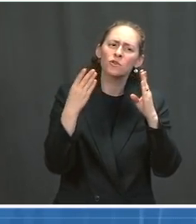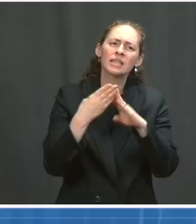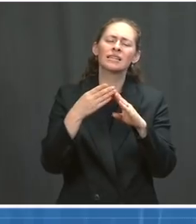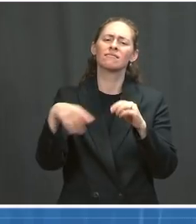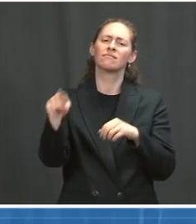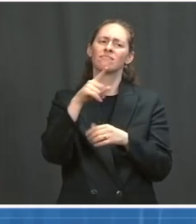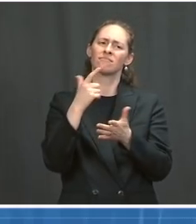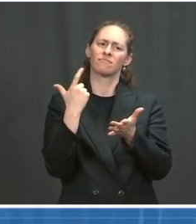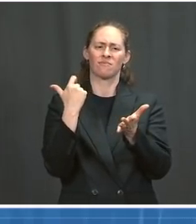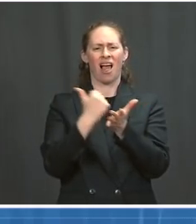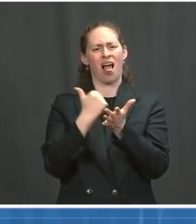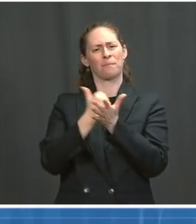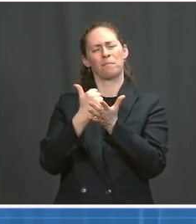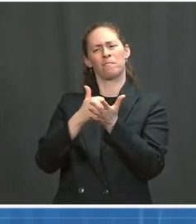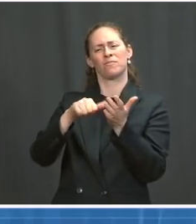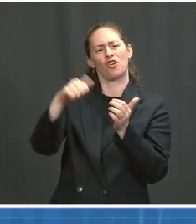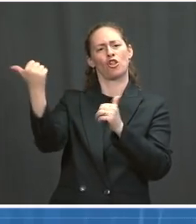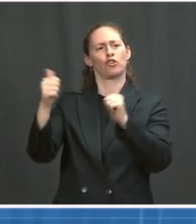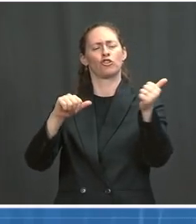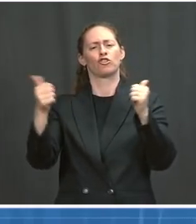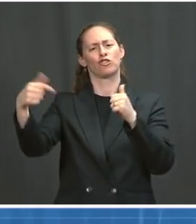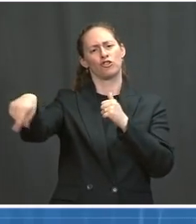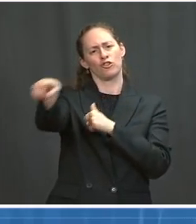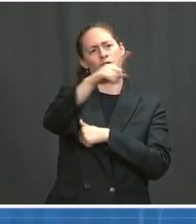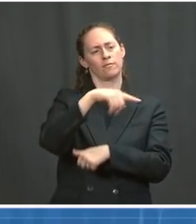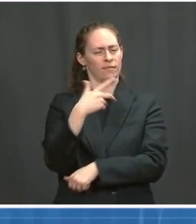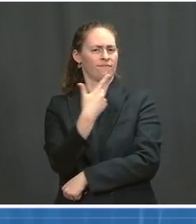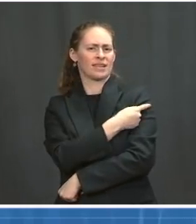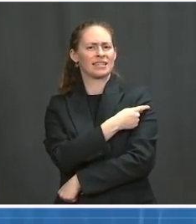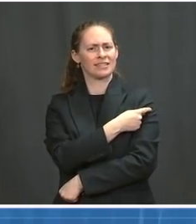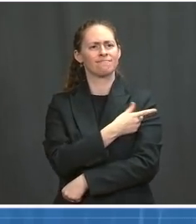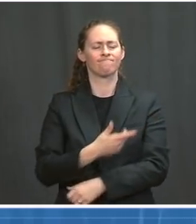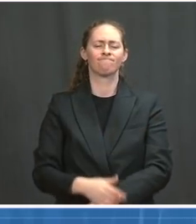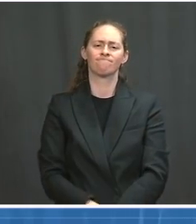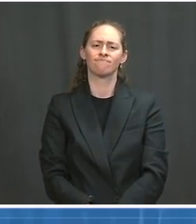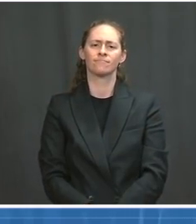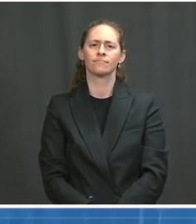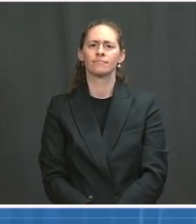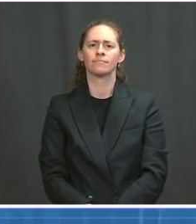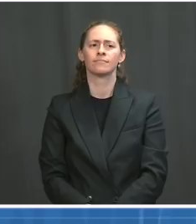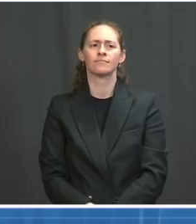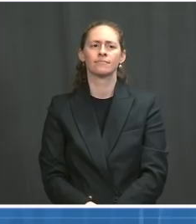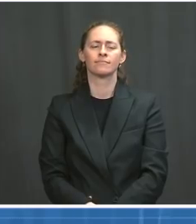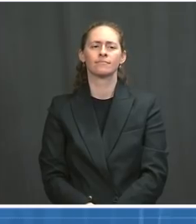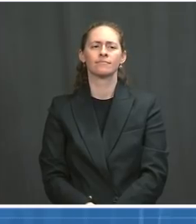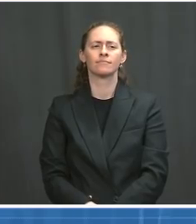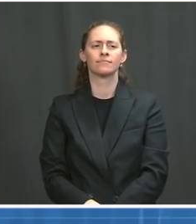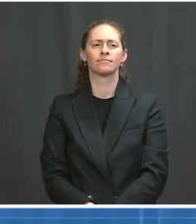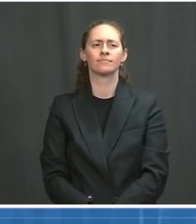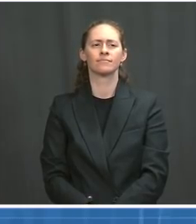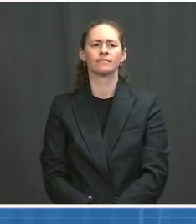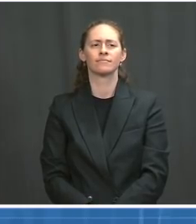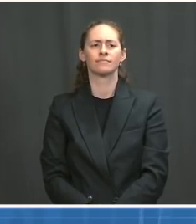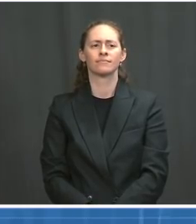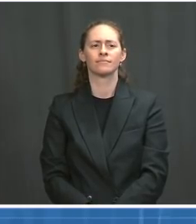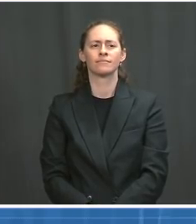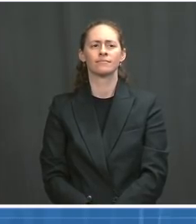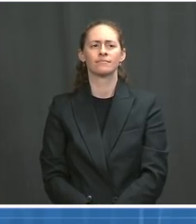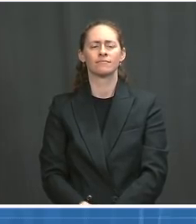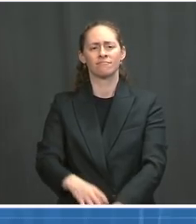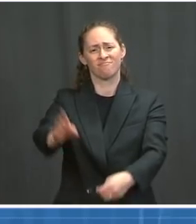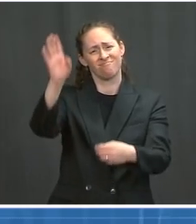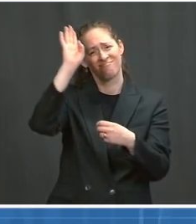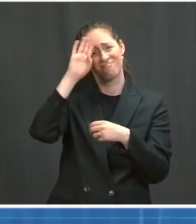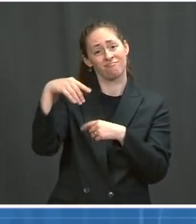we love. I know it's been a difficult year and that everyone in our country has been asked to step up and sacrifice in a big way. And I want to be clear that